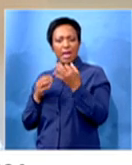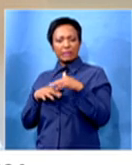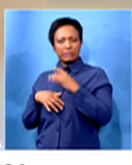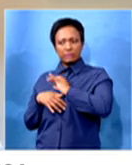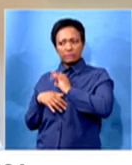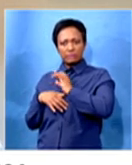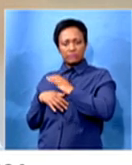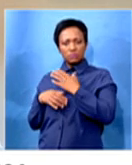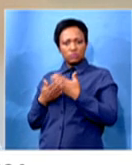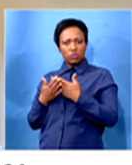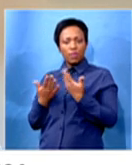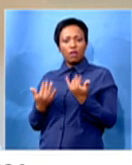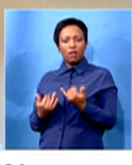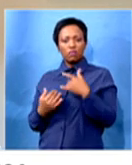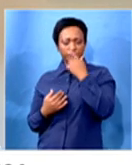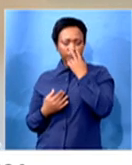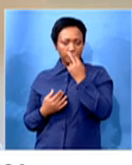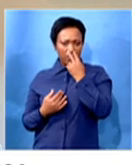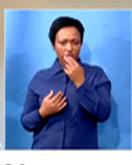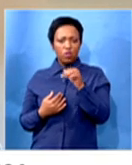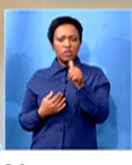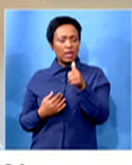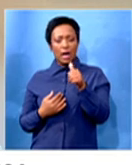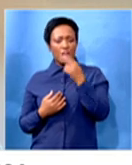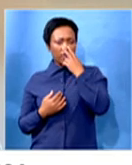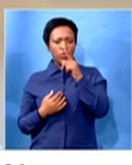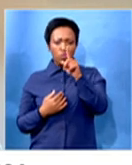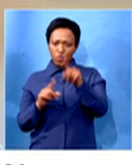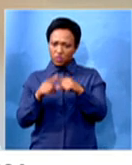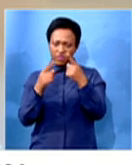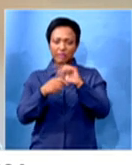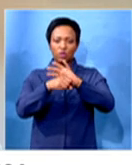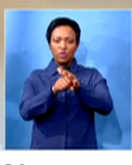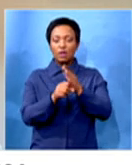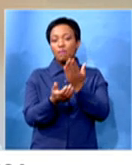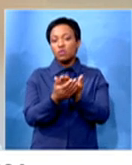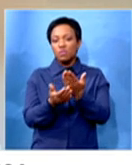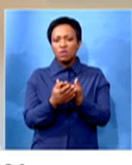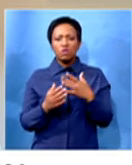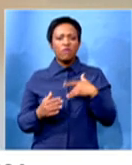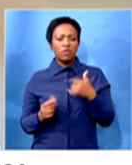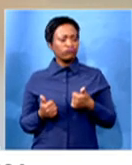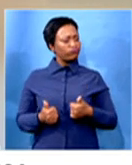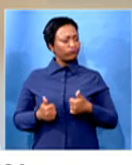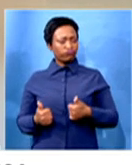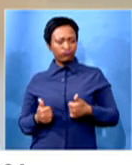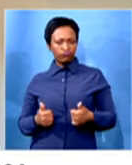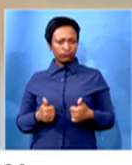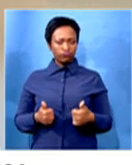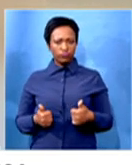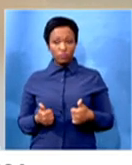common cold and then the next second it's actually not a common cold, it's coronavirus. You may be feeling absolutely fine and you